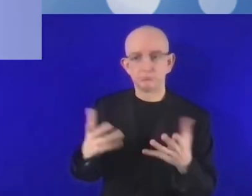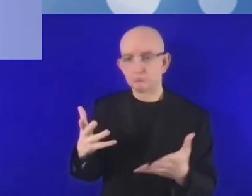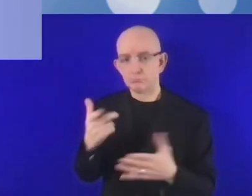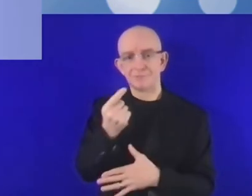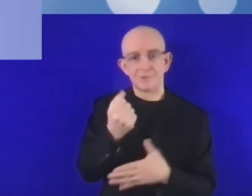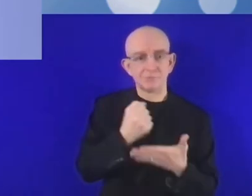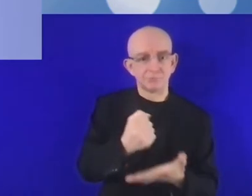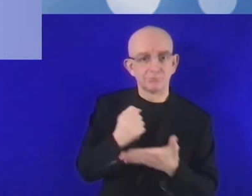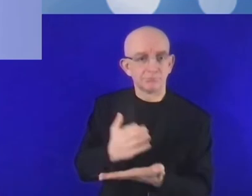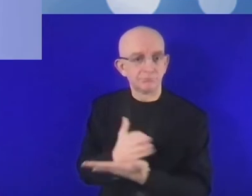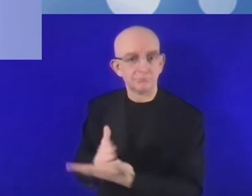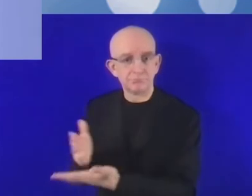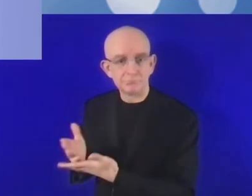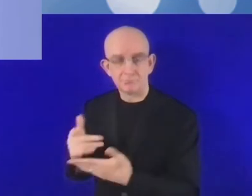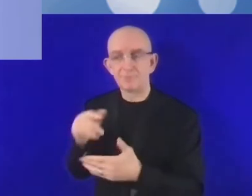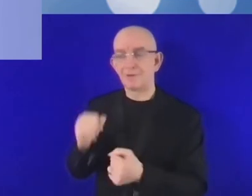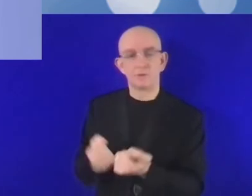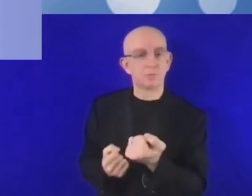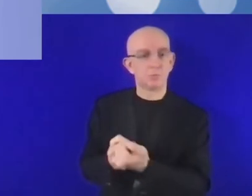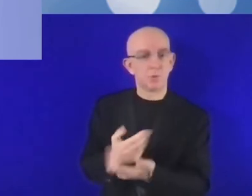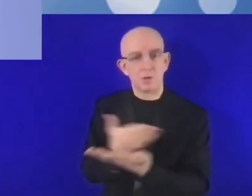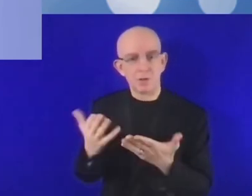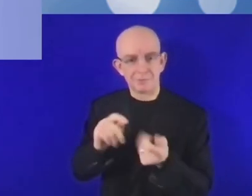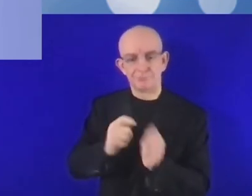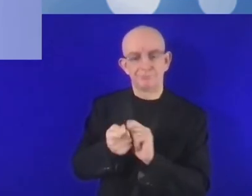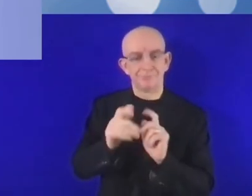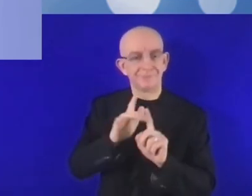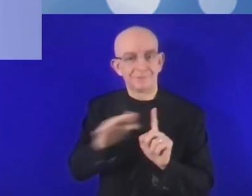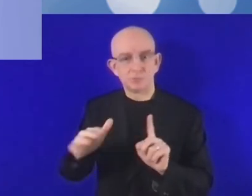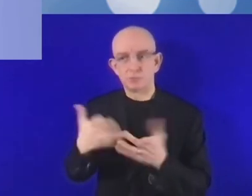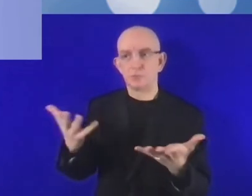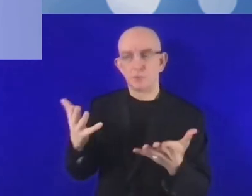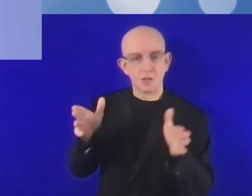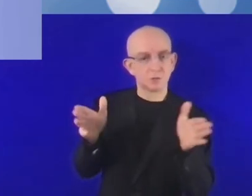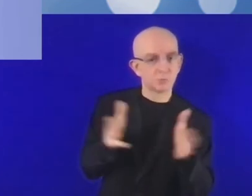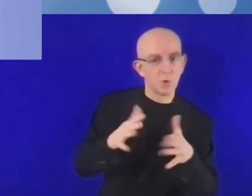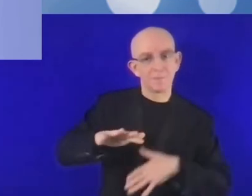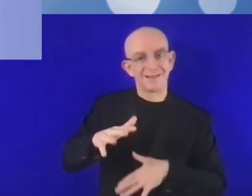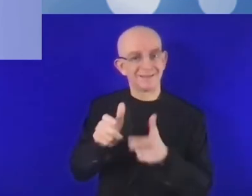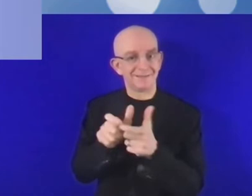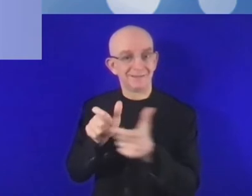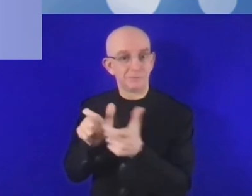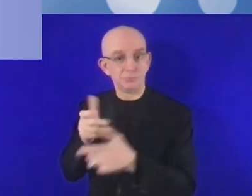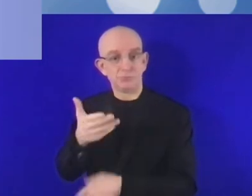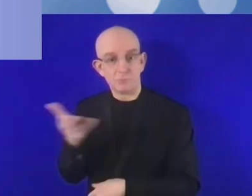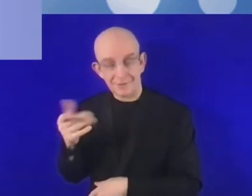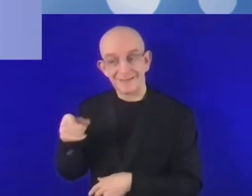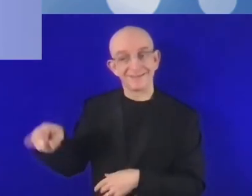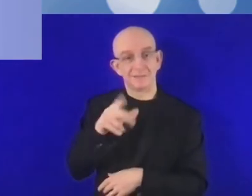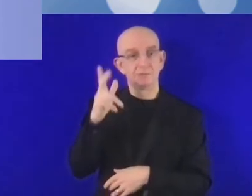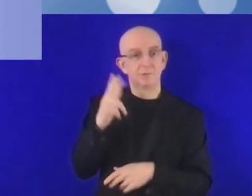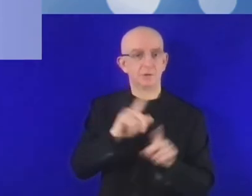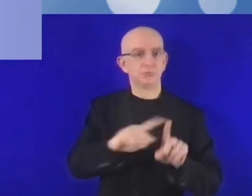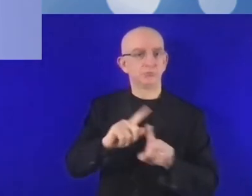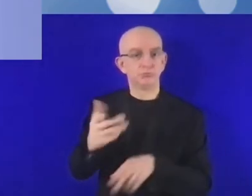choose from and however looking at the broader market perspective we observe the